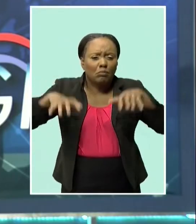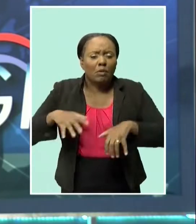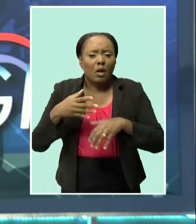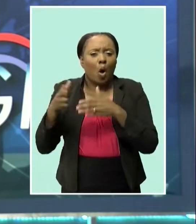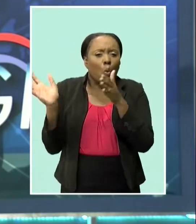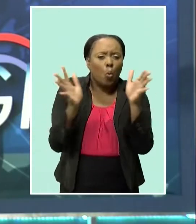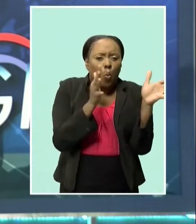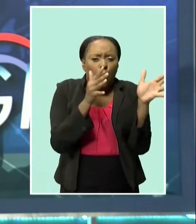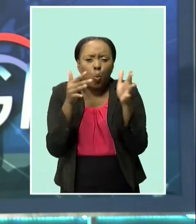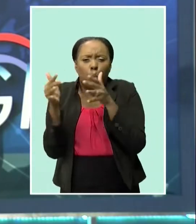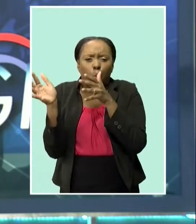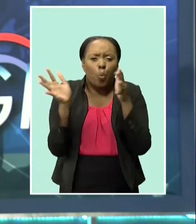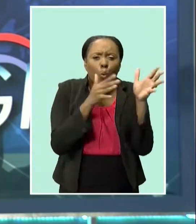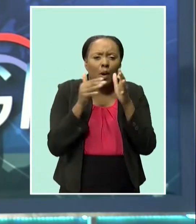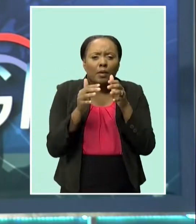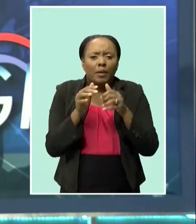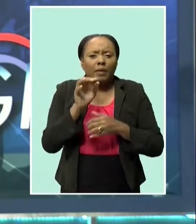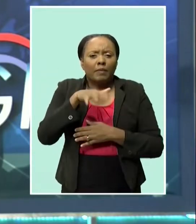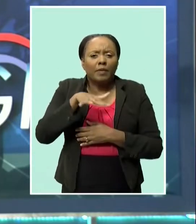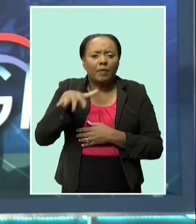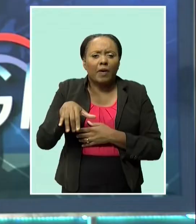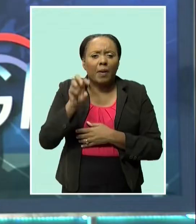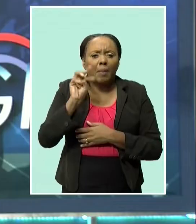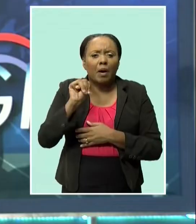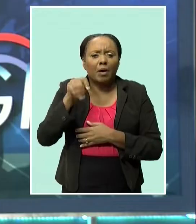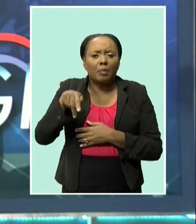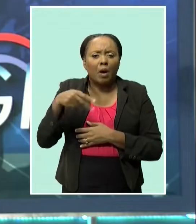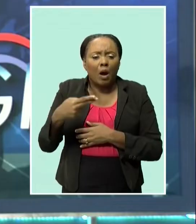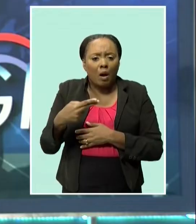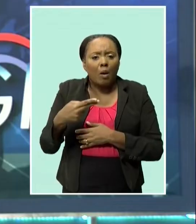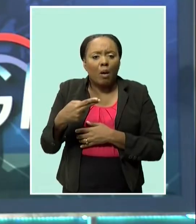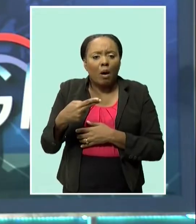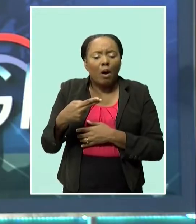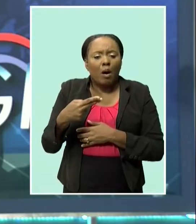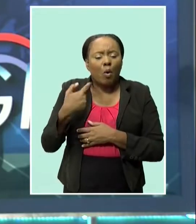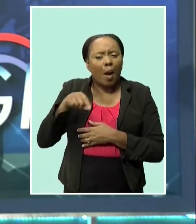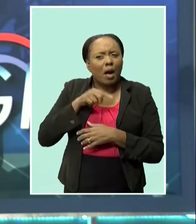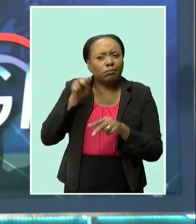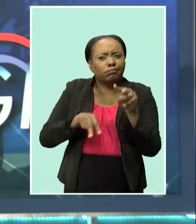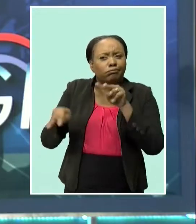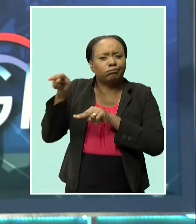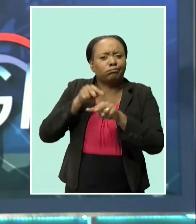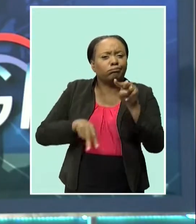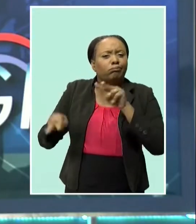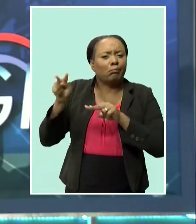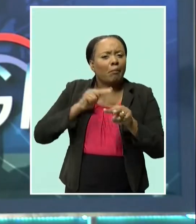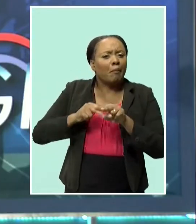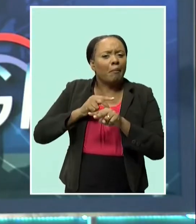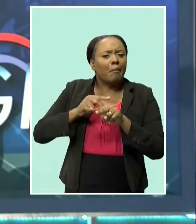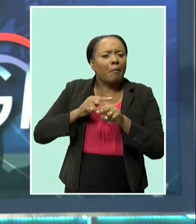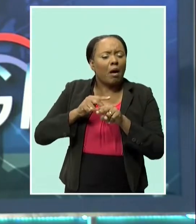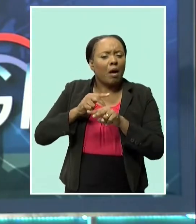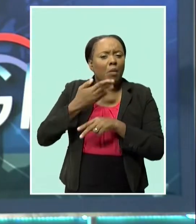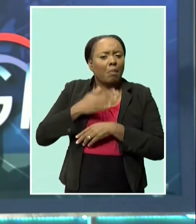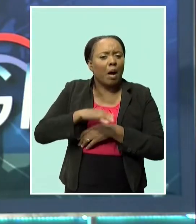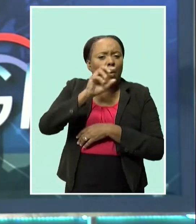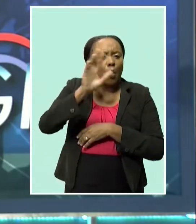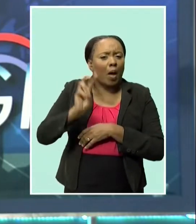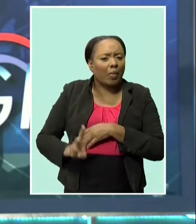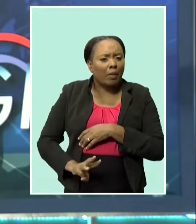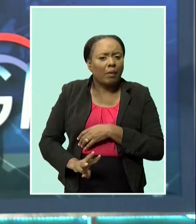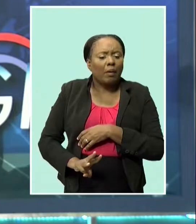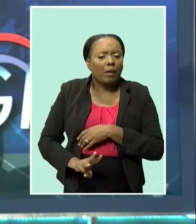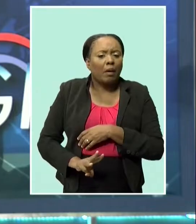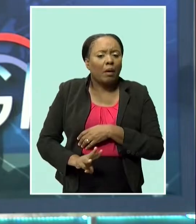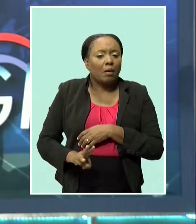hour in some areas from a weather system being closely monitored by the Barbados Meteorological Services. The island is expected to start feeling the effects